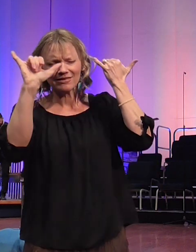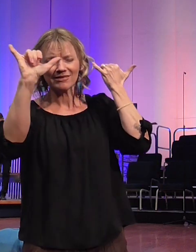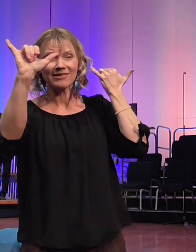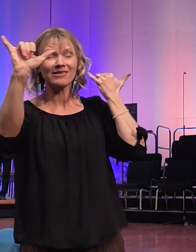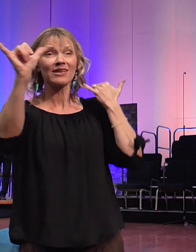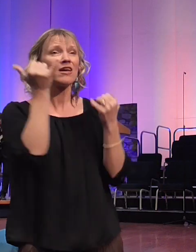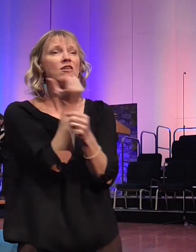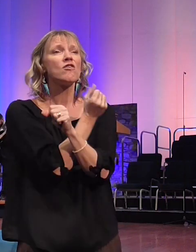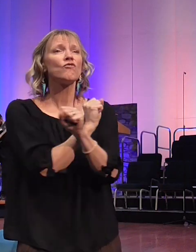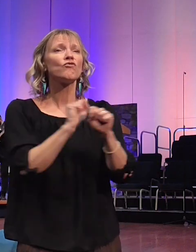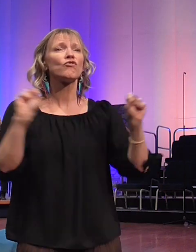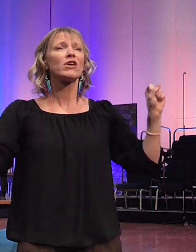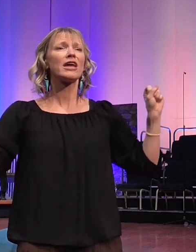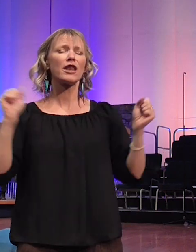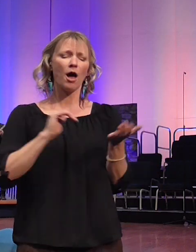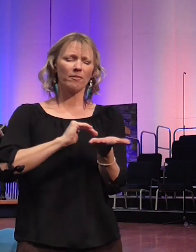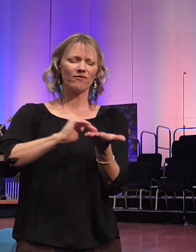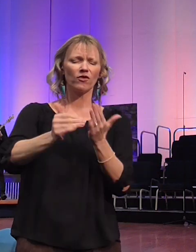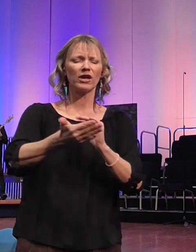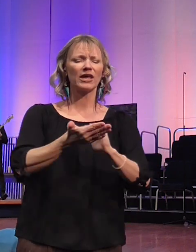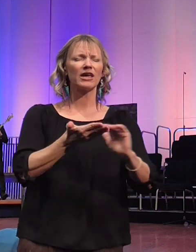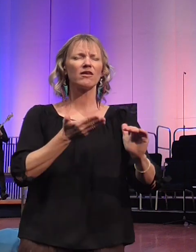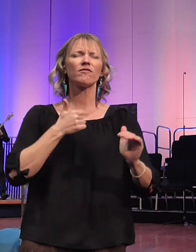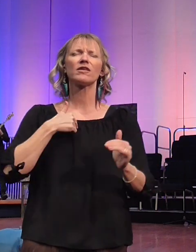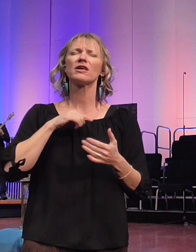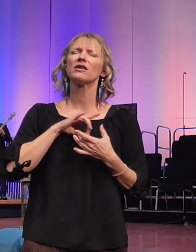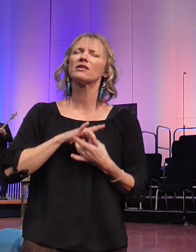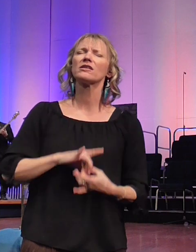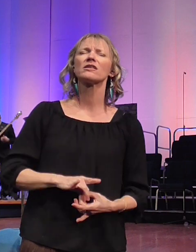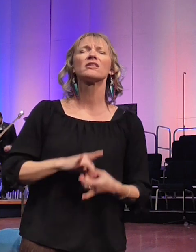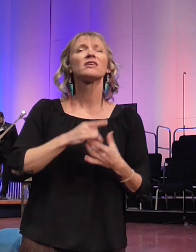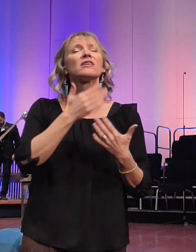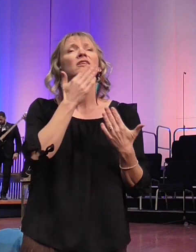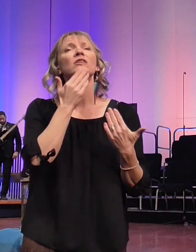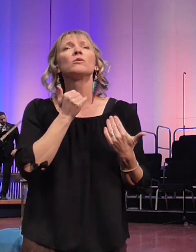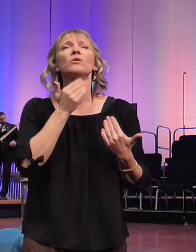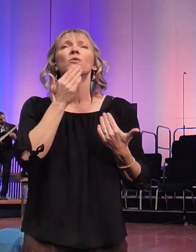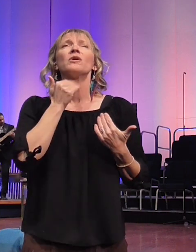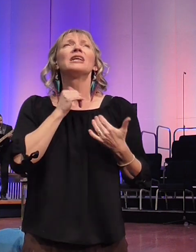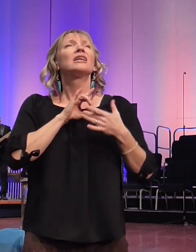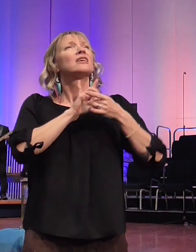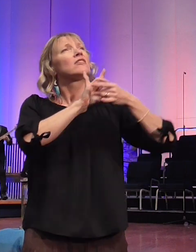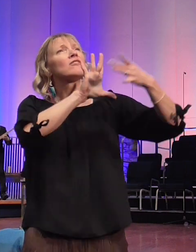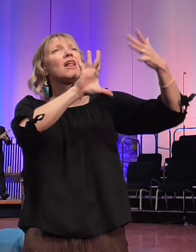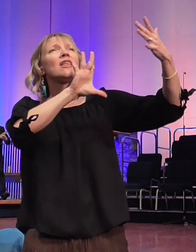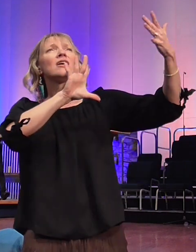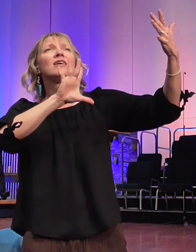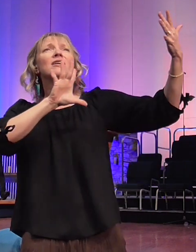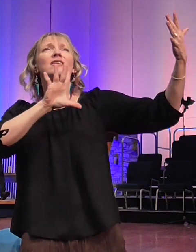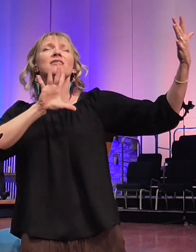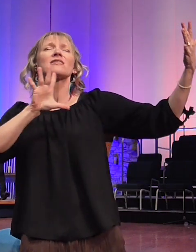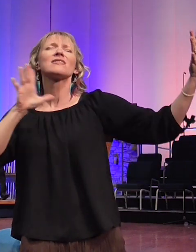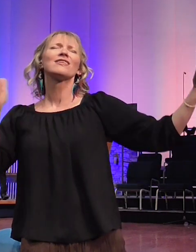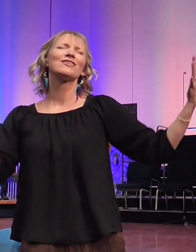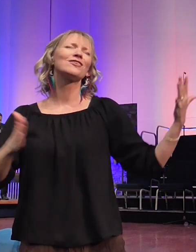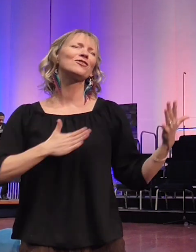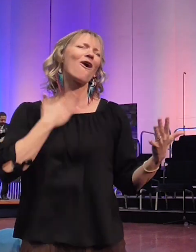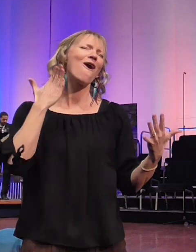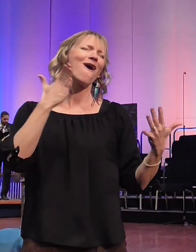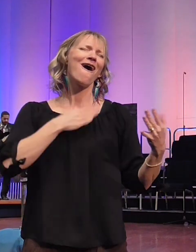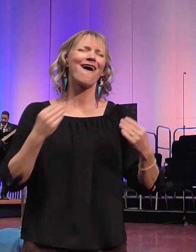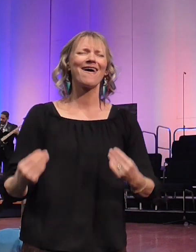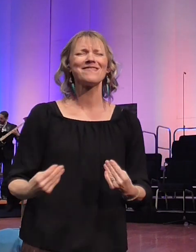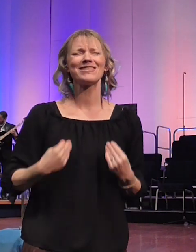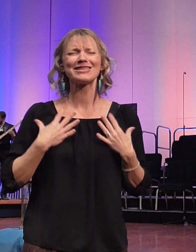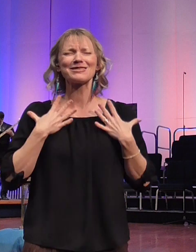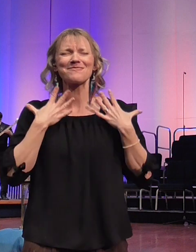freedom of forgiveness. It's the sweetness of release. It's the joy of